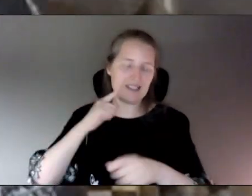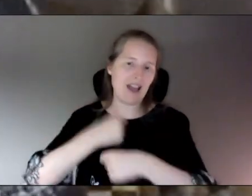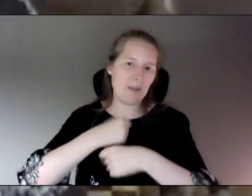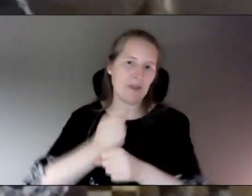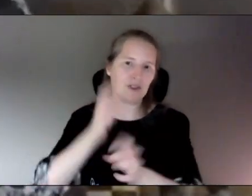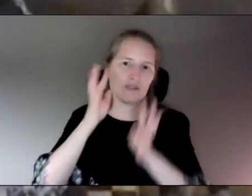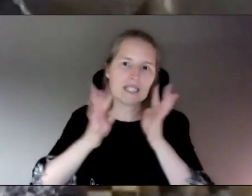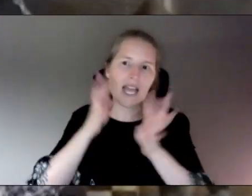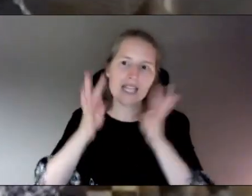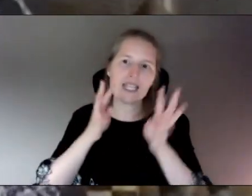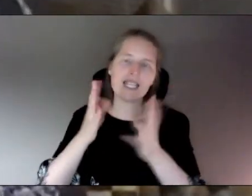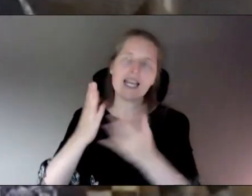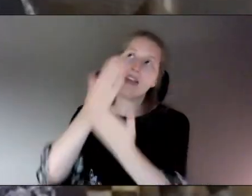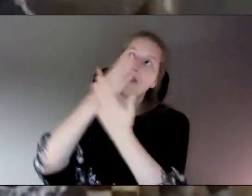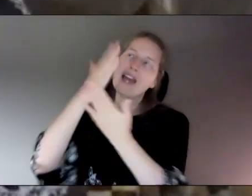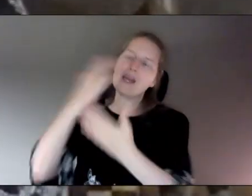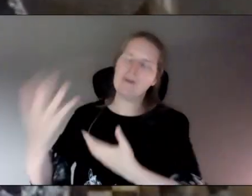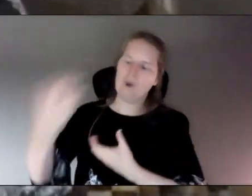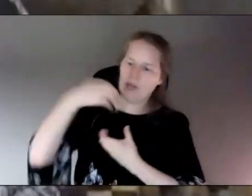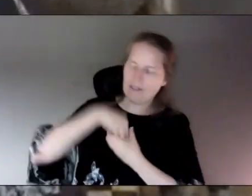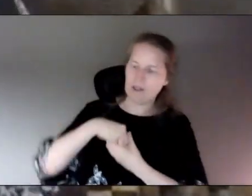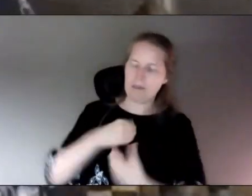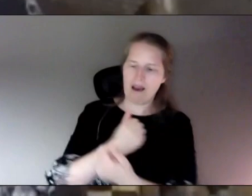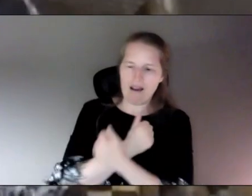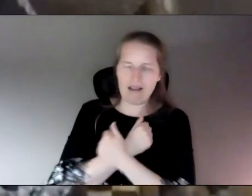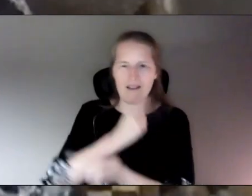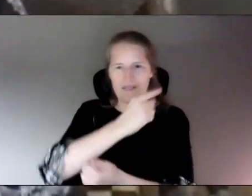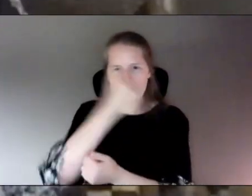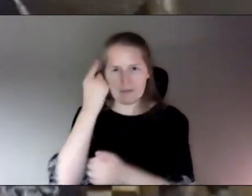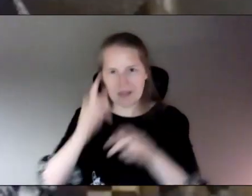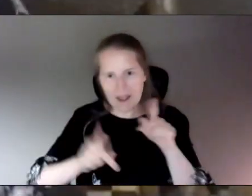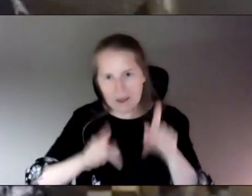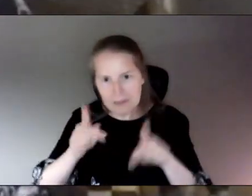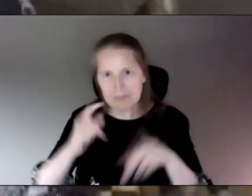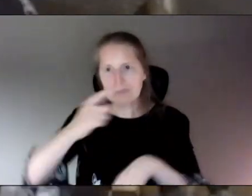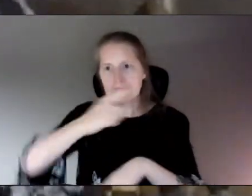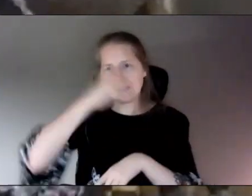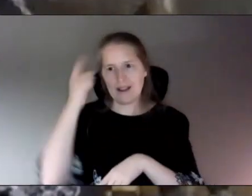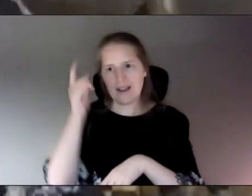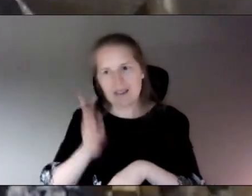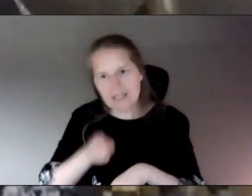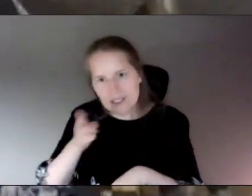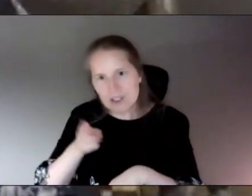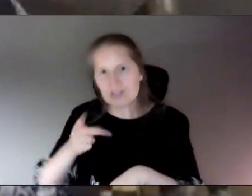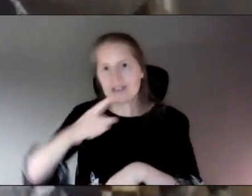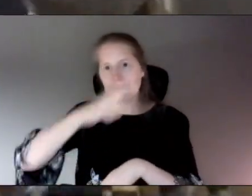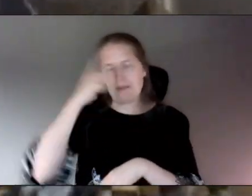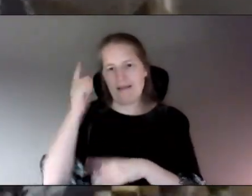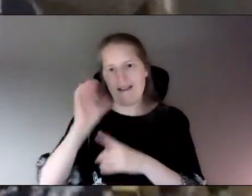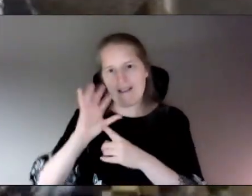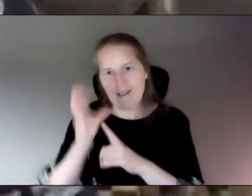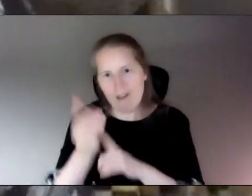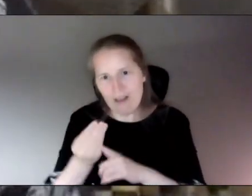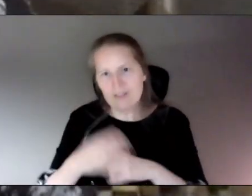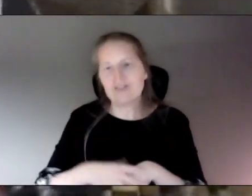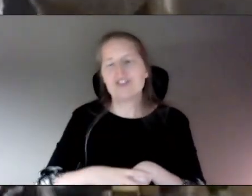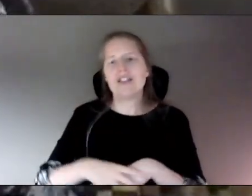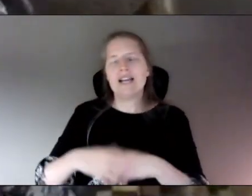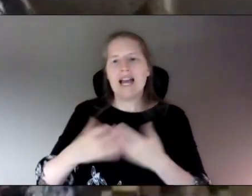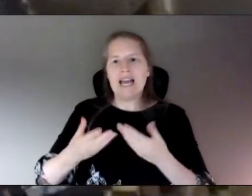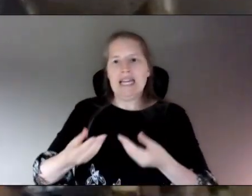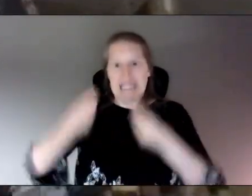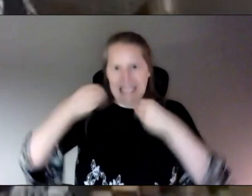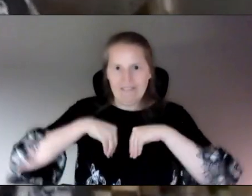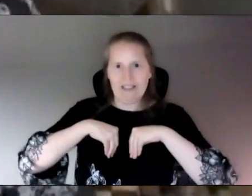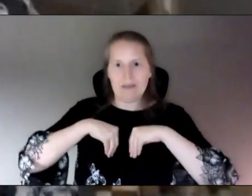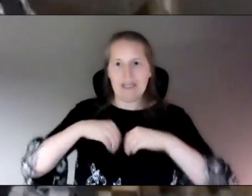instilling within me a love of Black people, of Black history, of Black culture, supplanting in me the need to